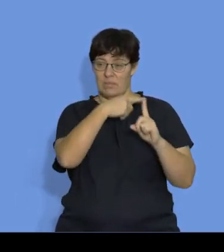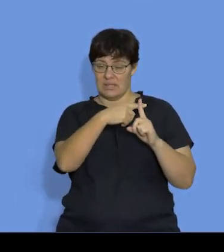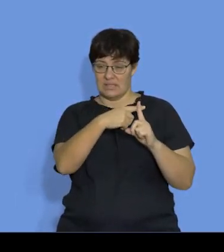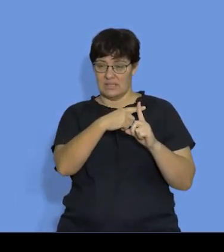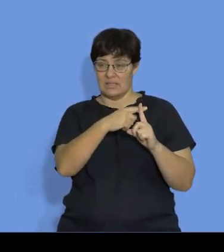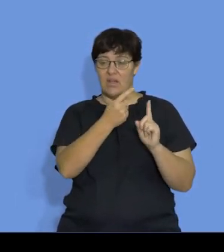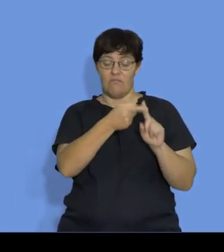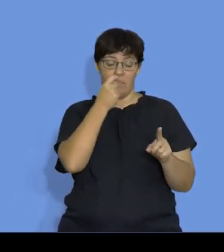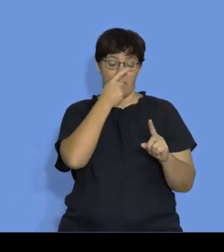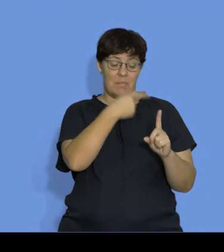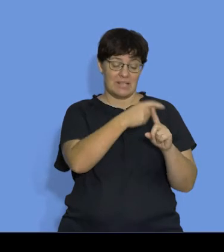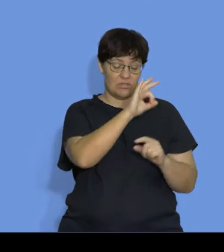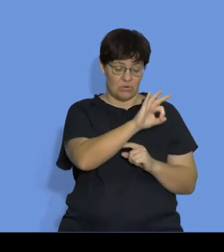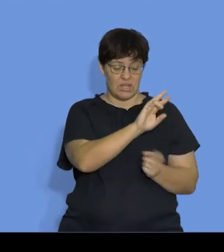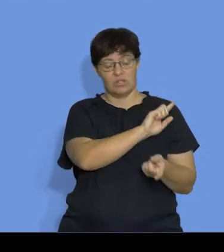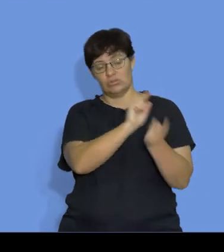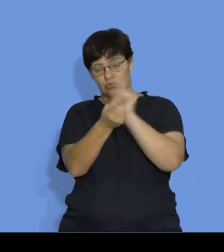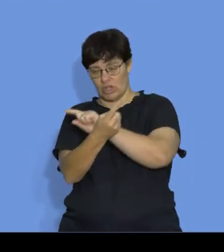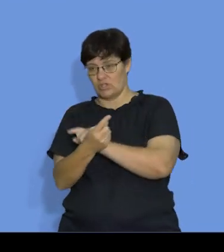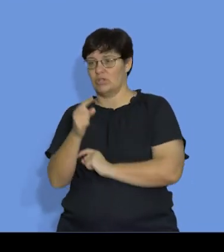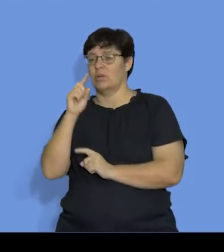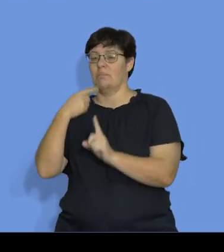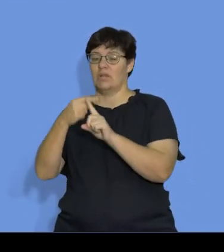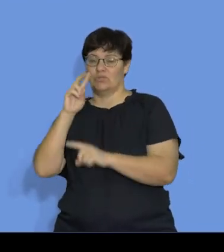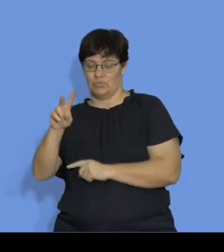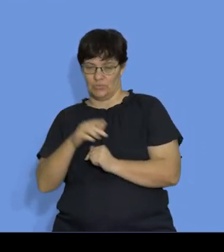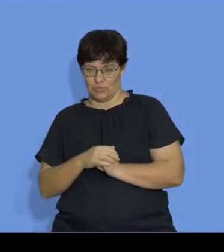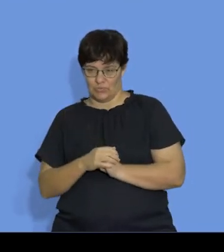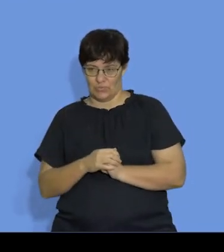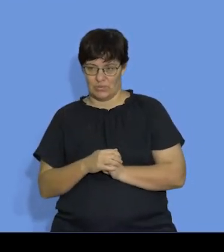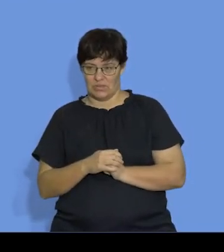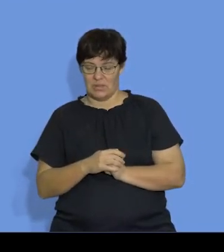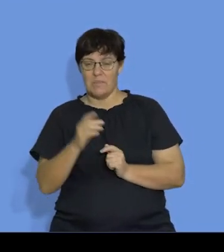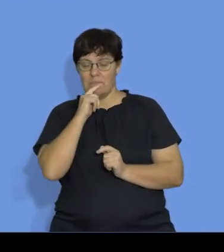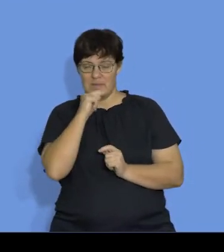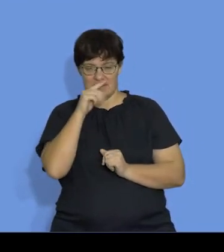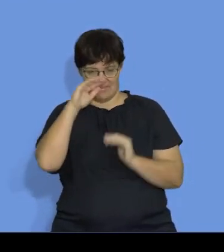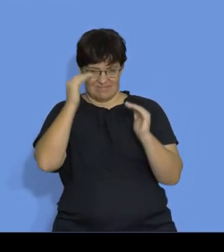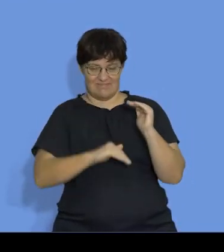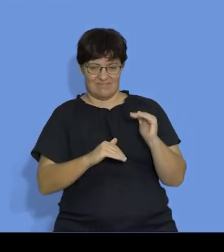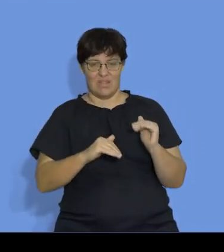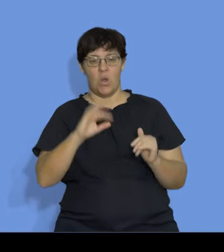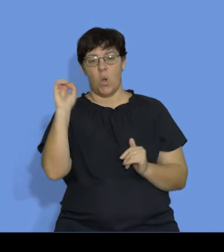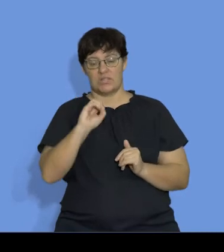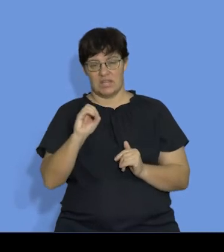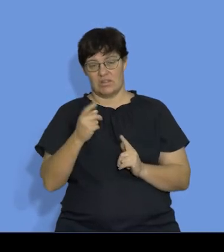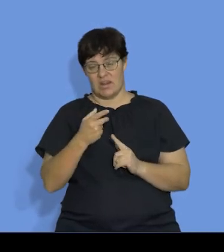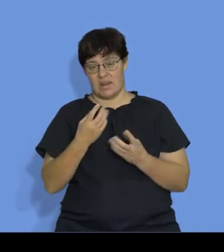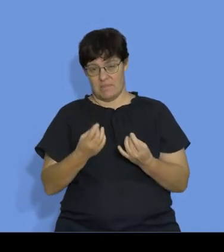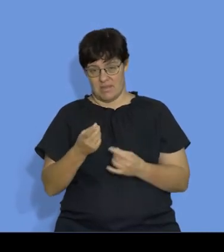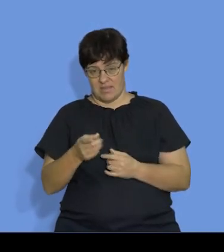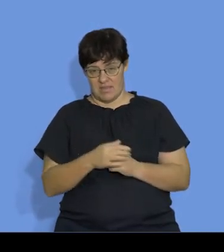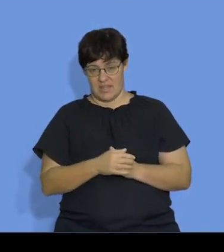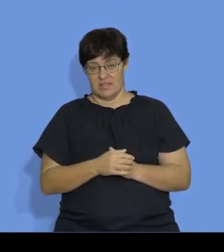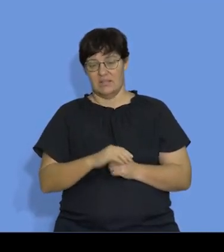to plus 3, from plus 3 to plus 2. So there is a decrease in the oxidation number. Hence, this